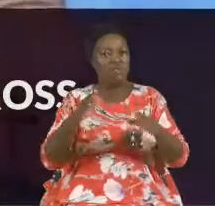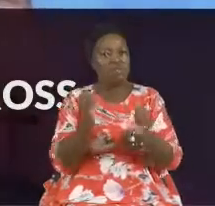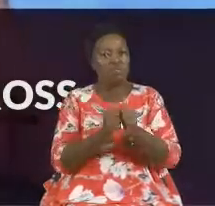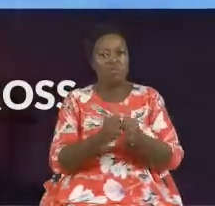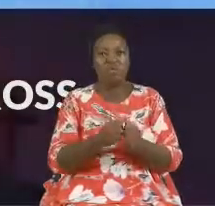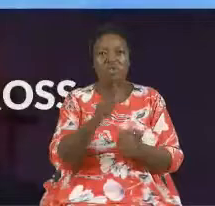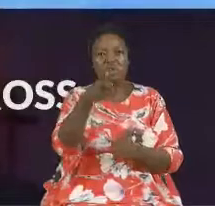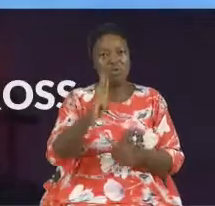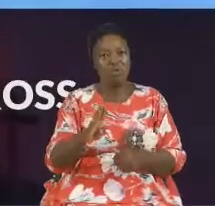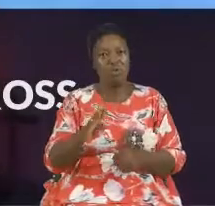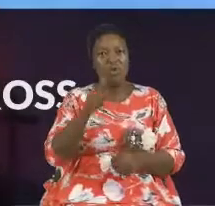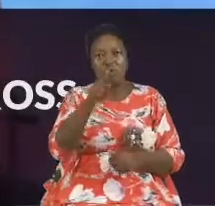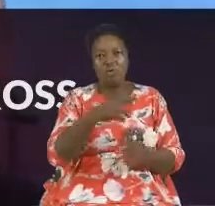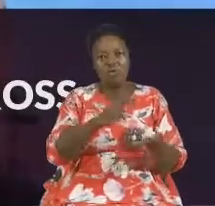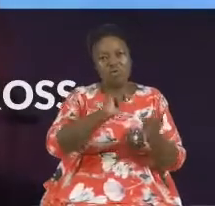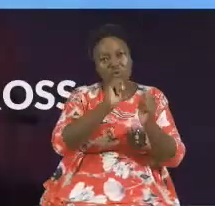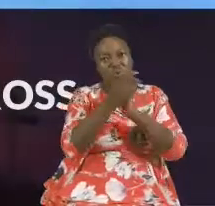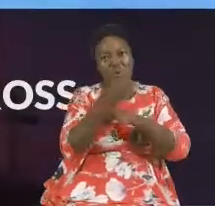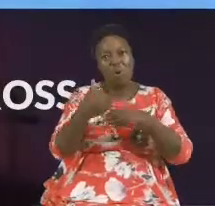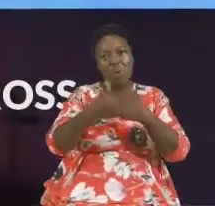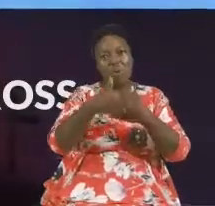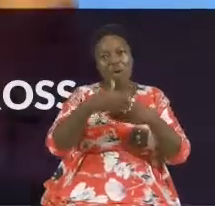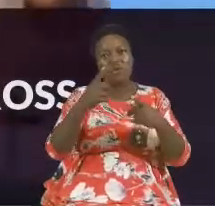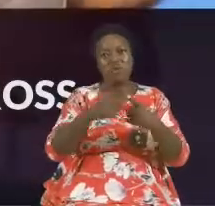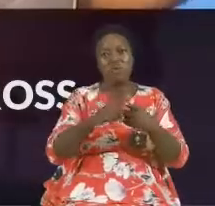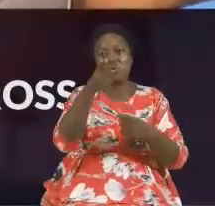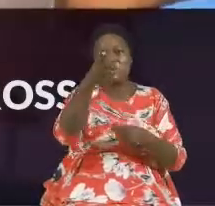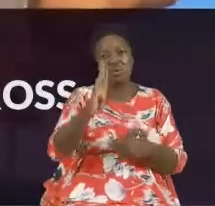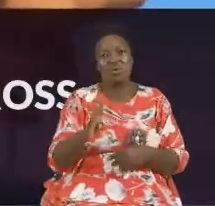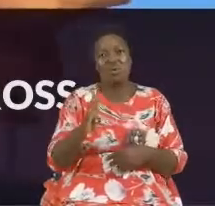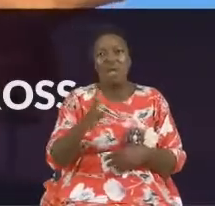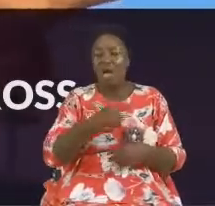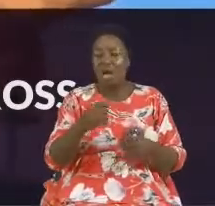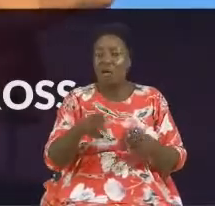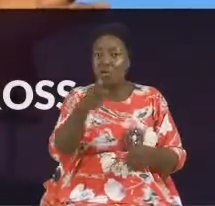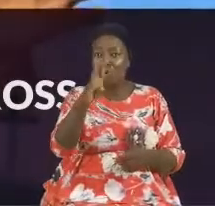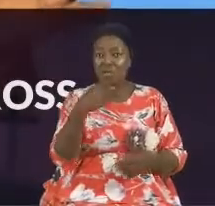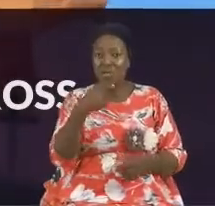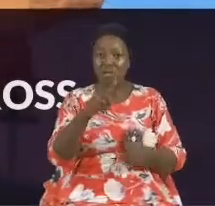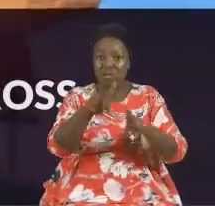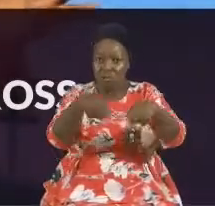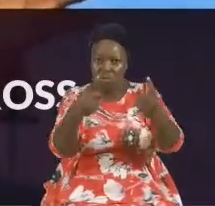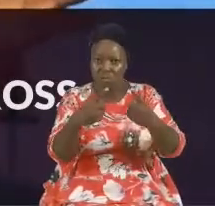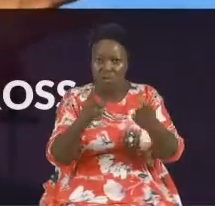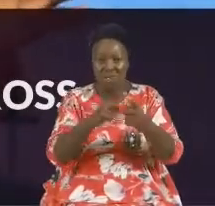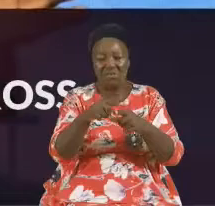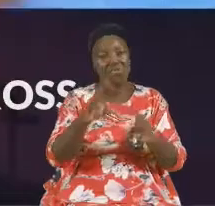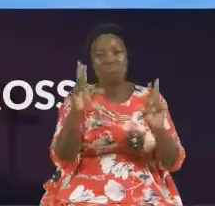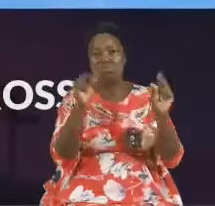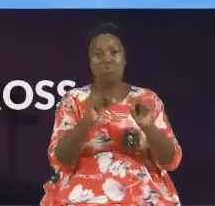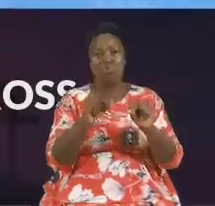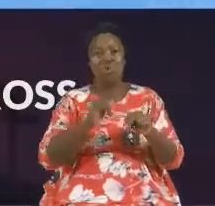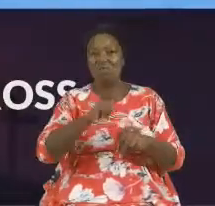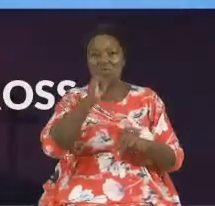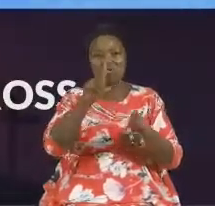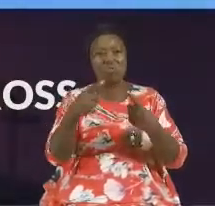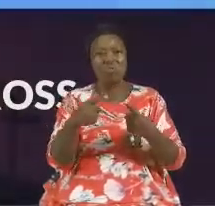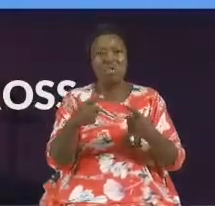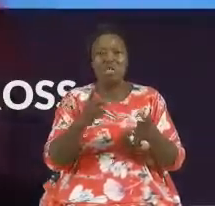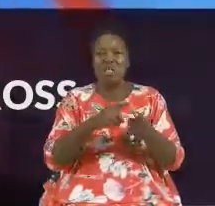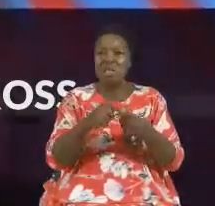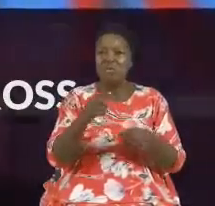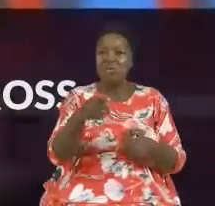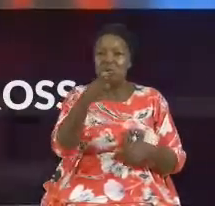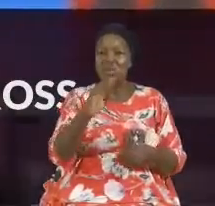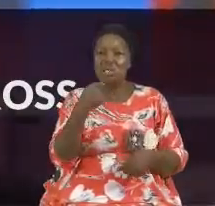were at enmity with God. You turned your back in the past to God. God said,